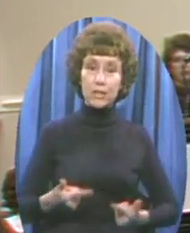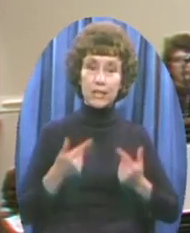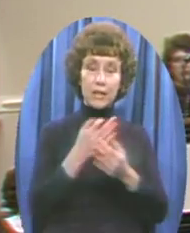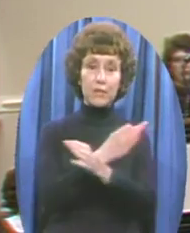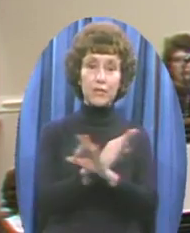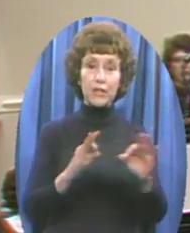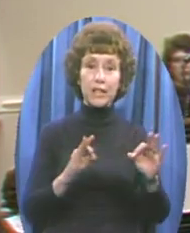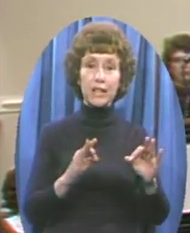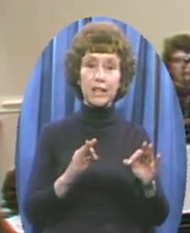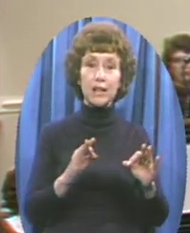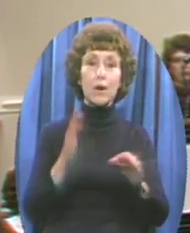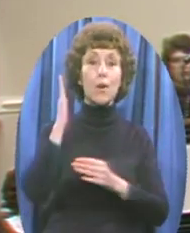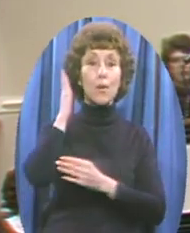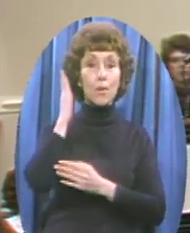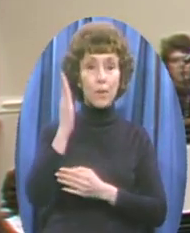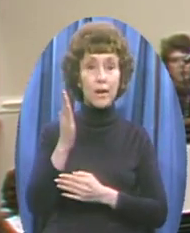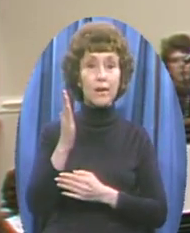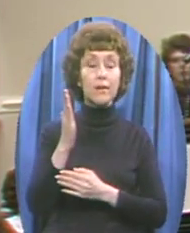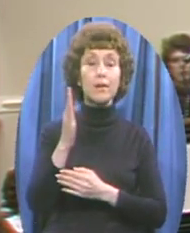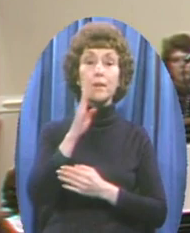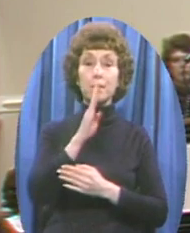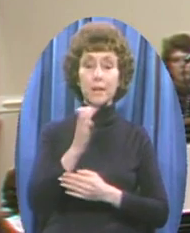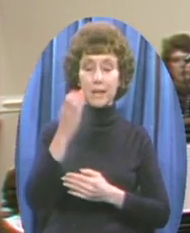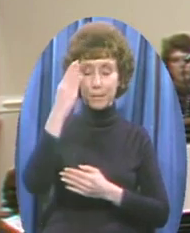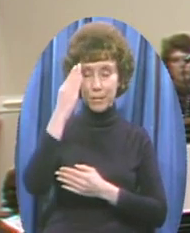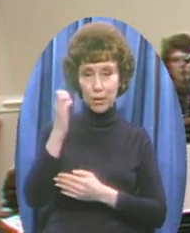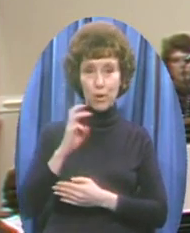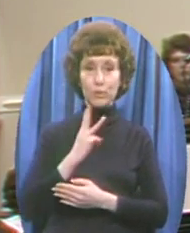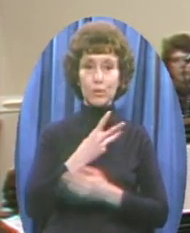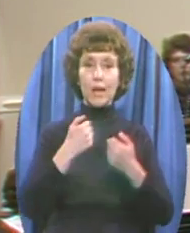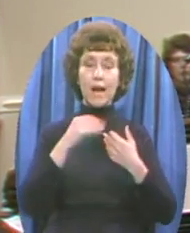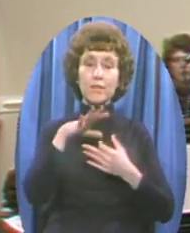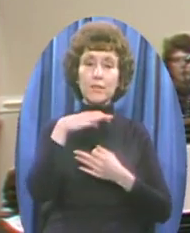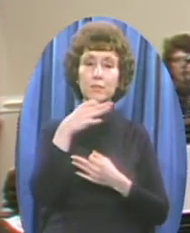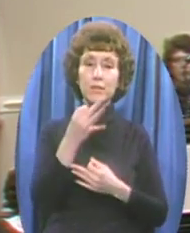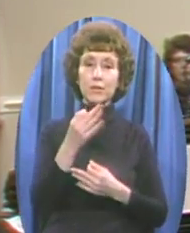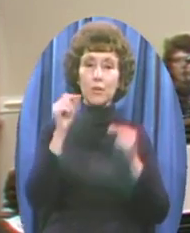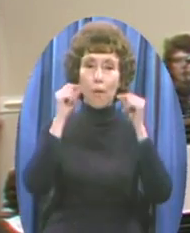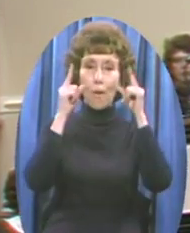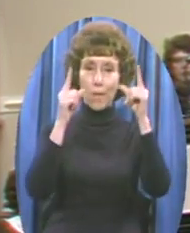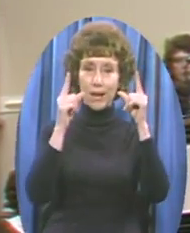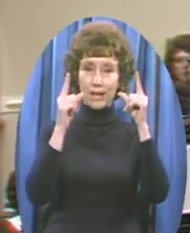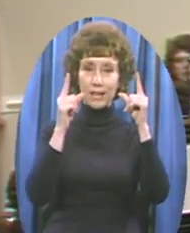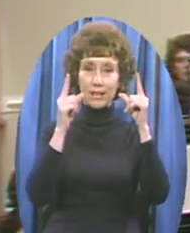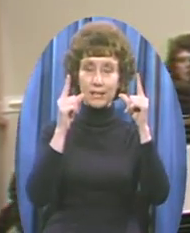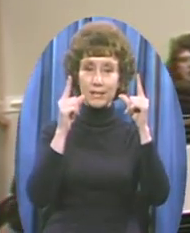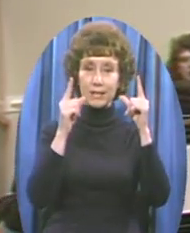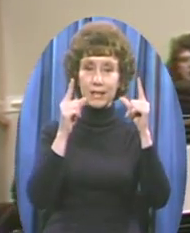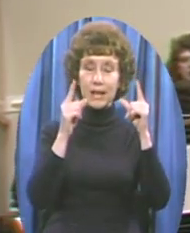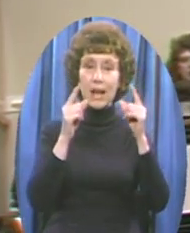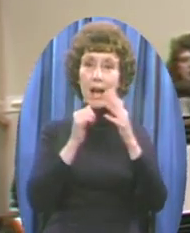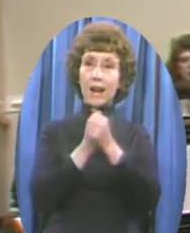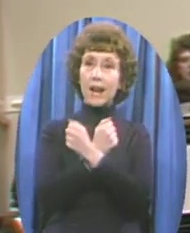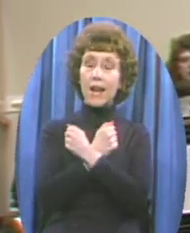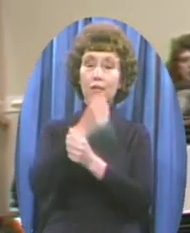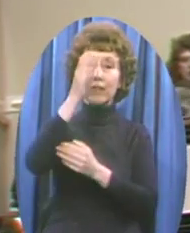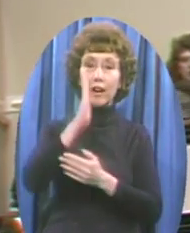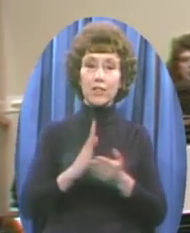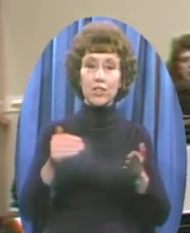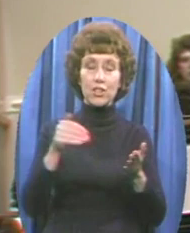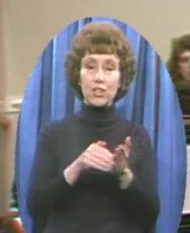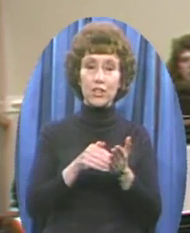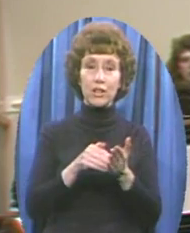fall in love with our Lord all over again. Mac Evans is coming right now to sing the song that ought